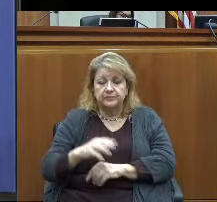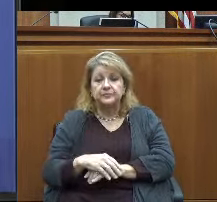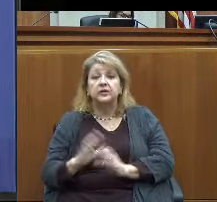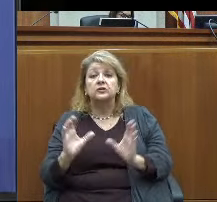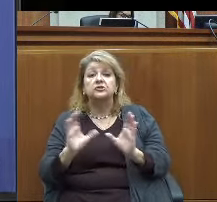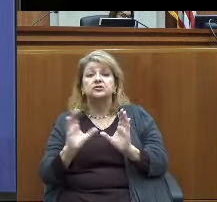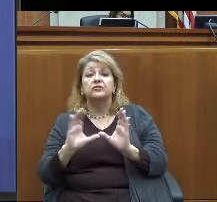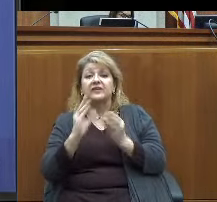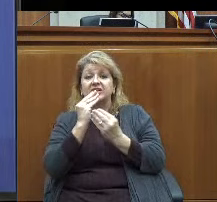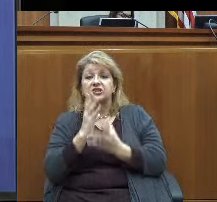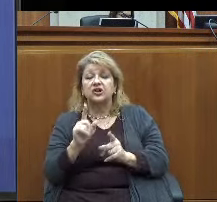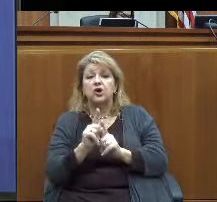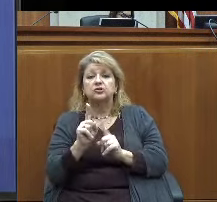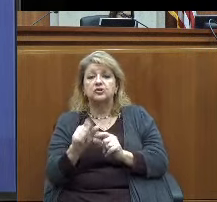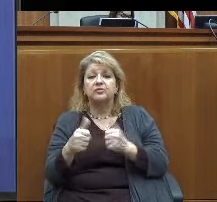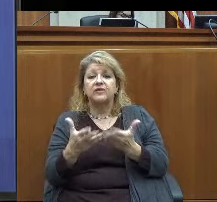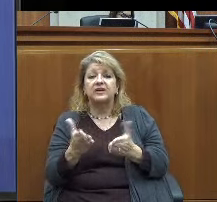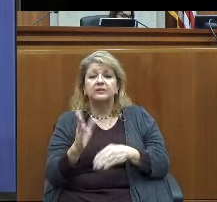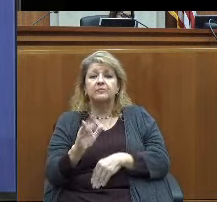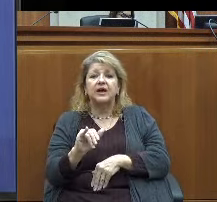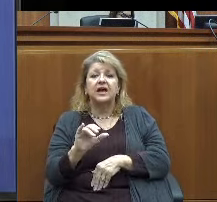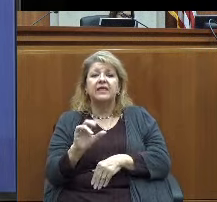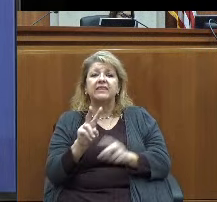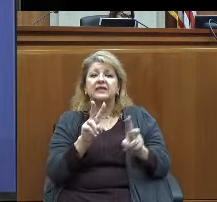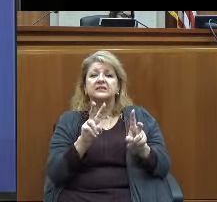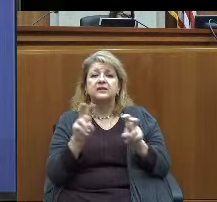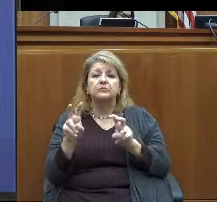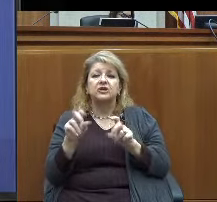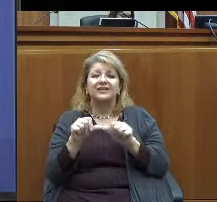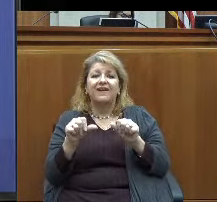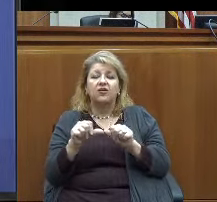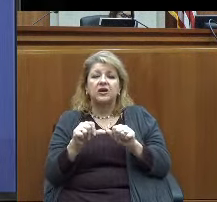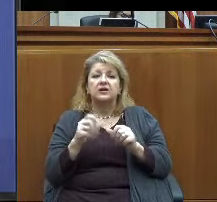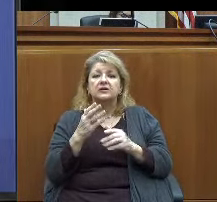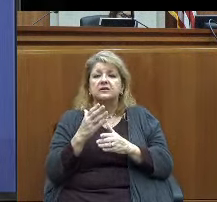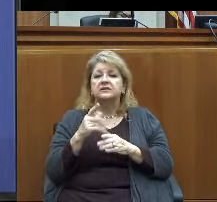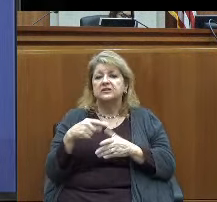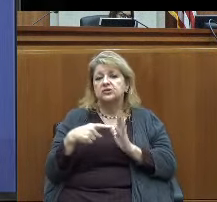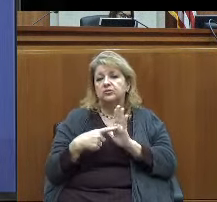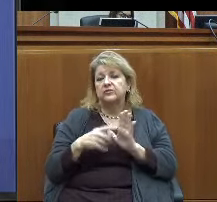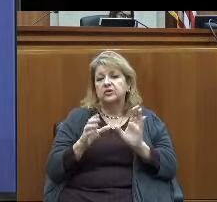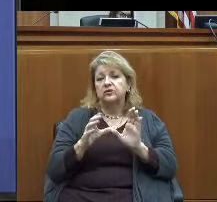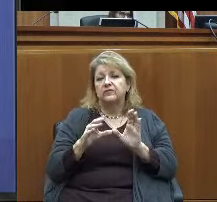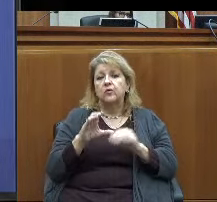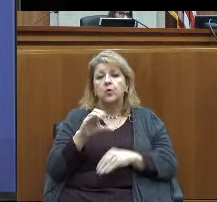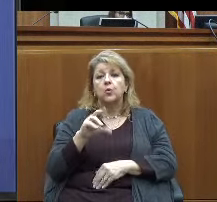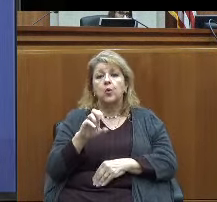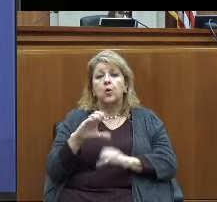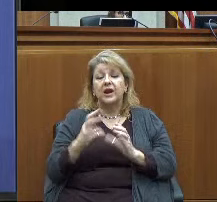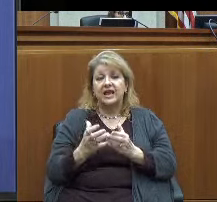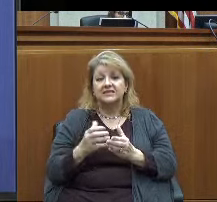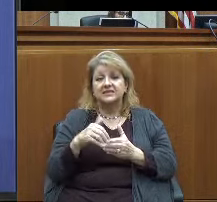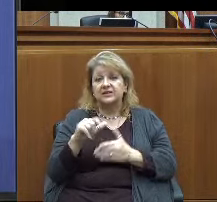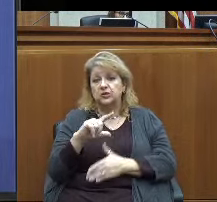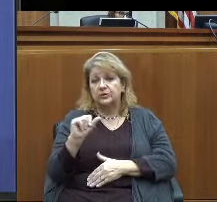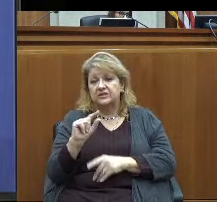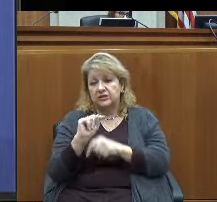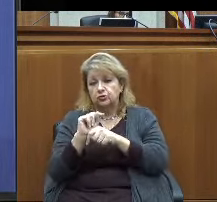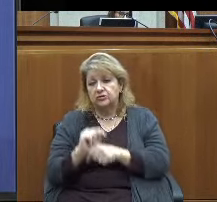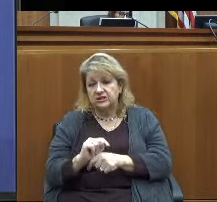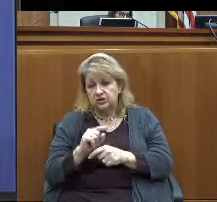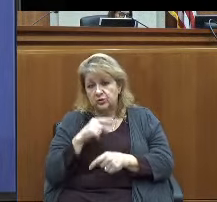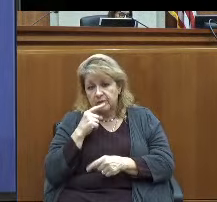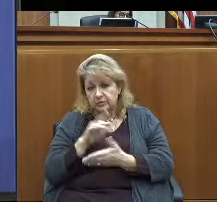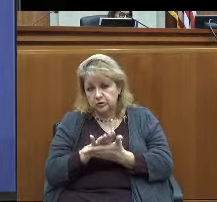Certification data is also provided by subject area. These data reflect teacher certification for core classes in Louisiana traditional